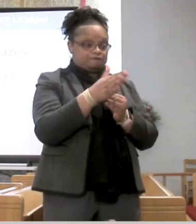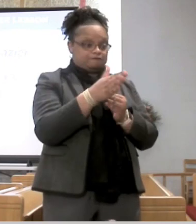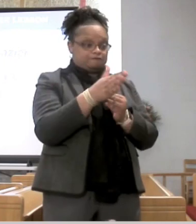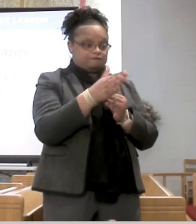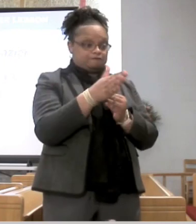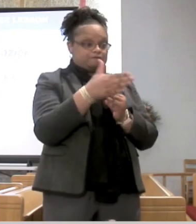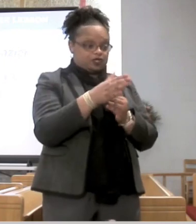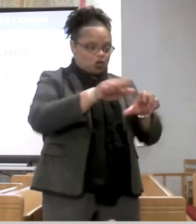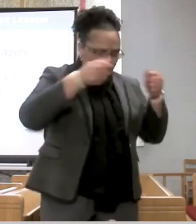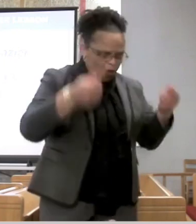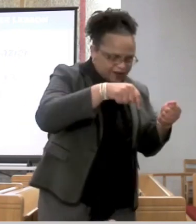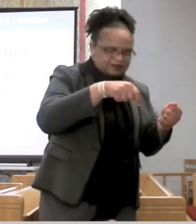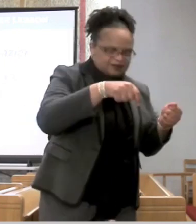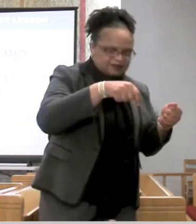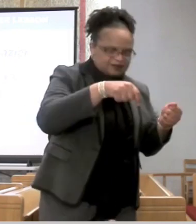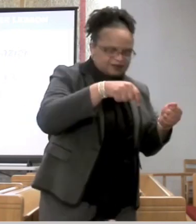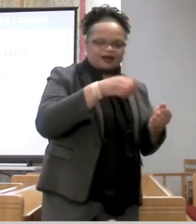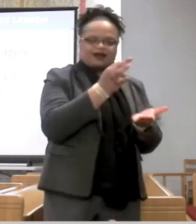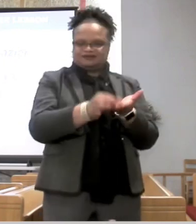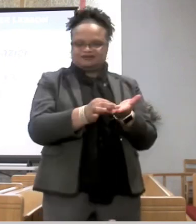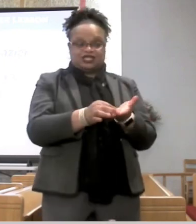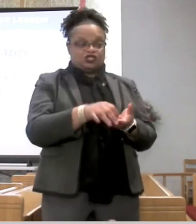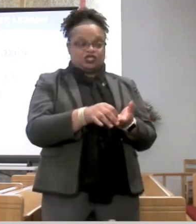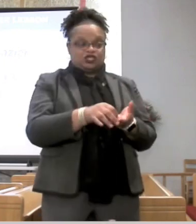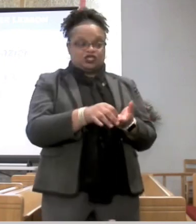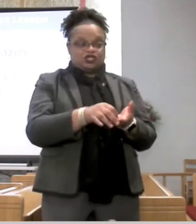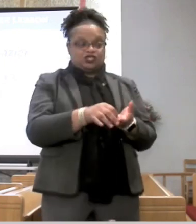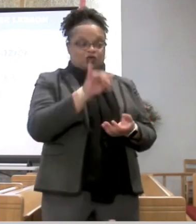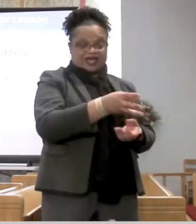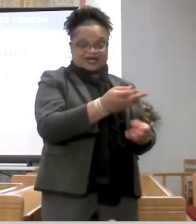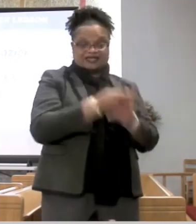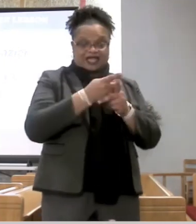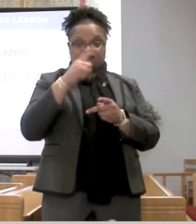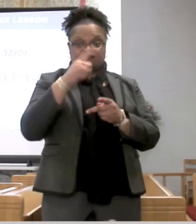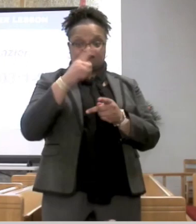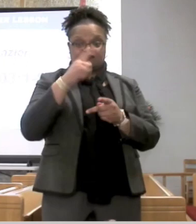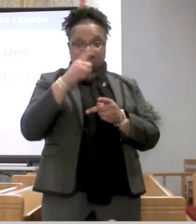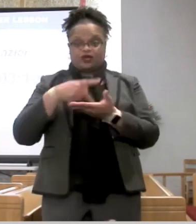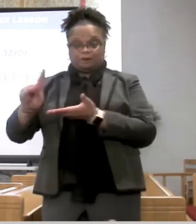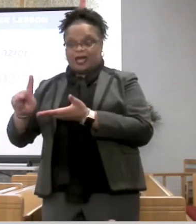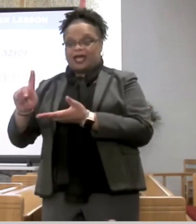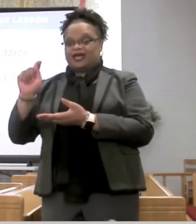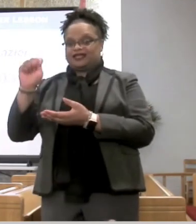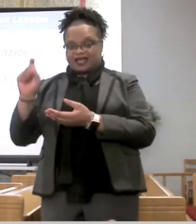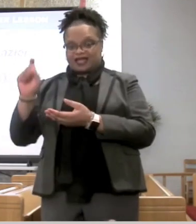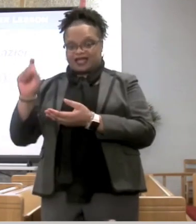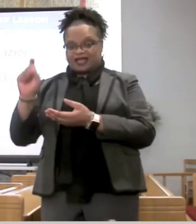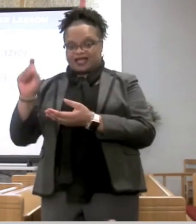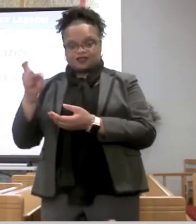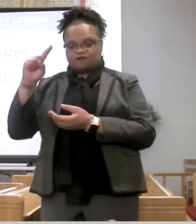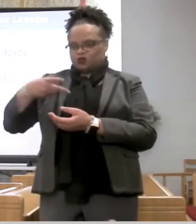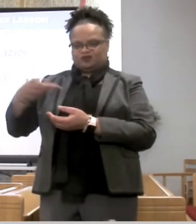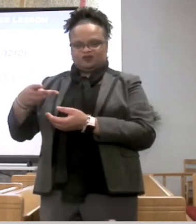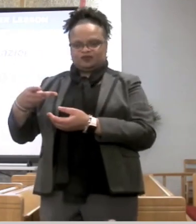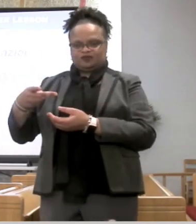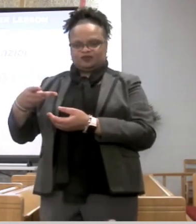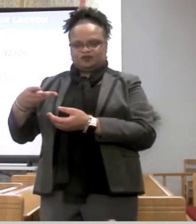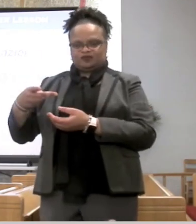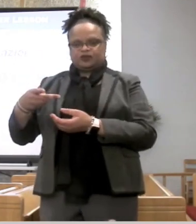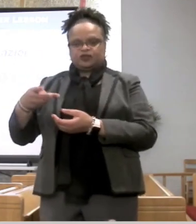That given unto them for me and thee. Just remember that when you don't have it, God is there